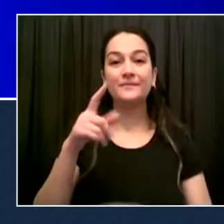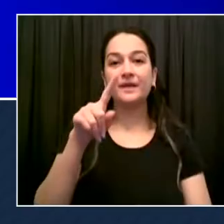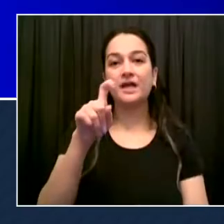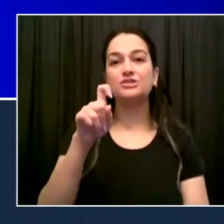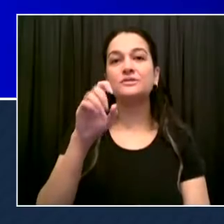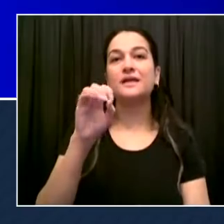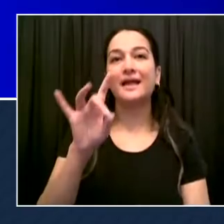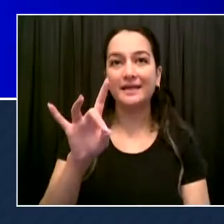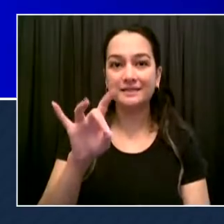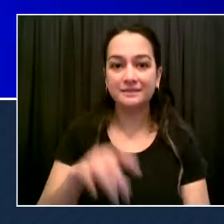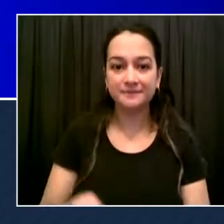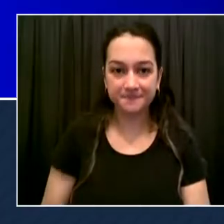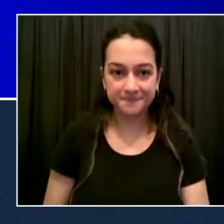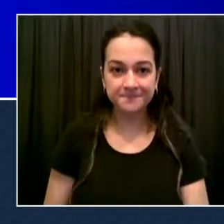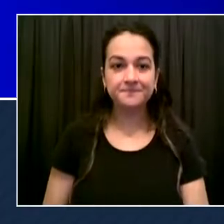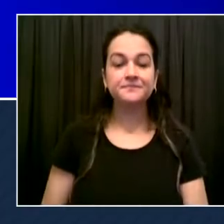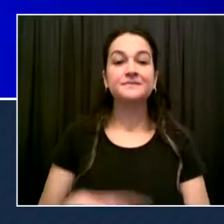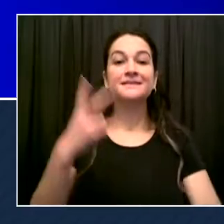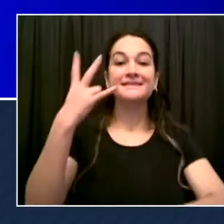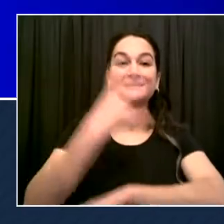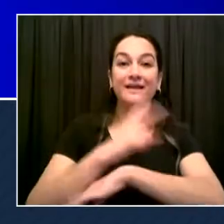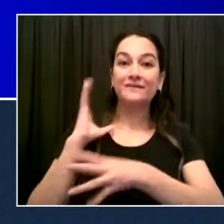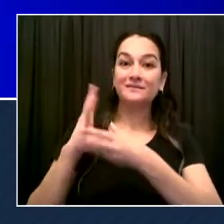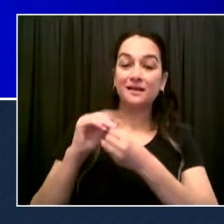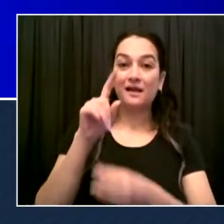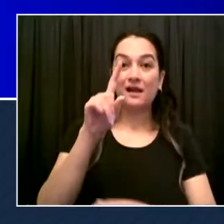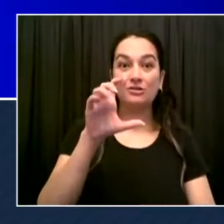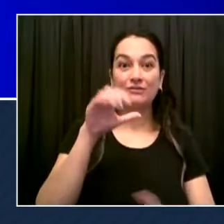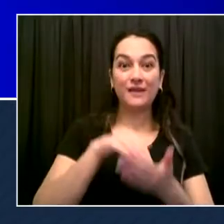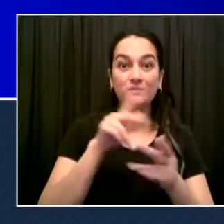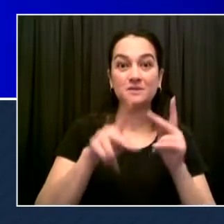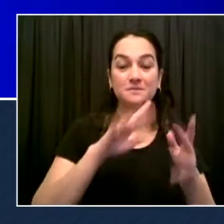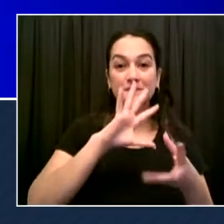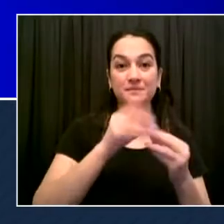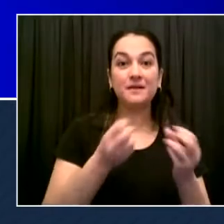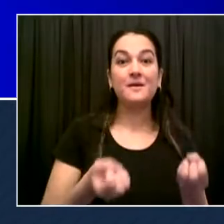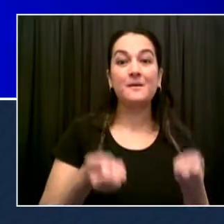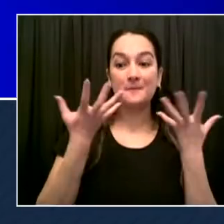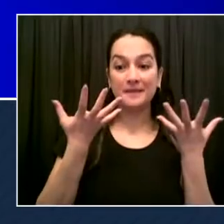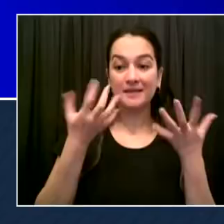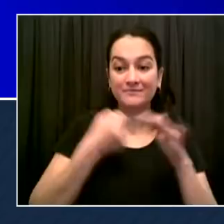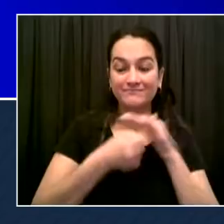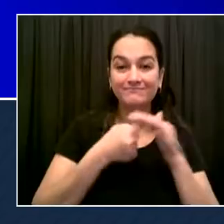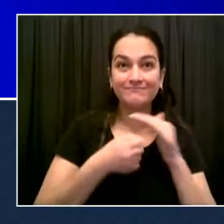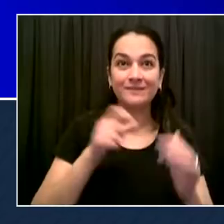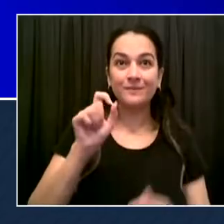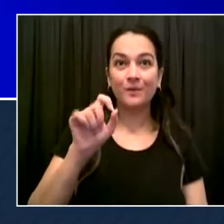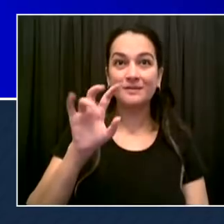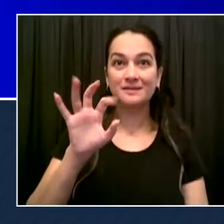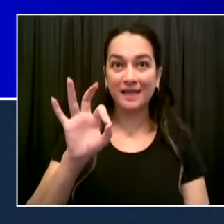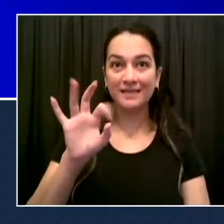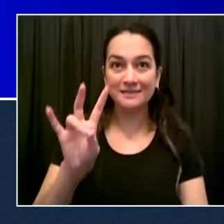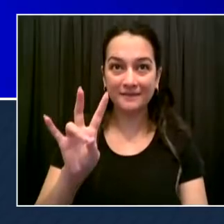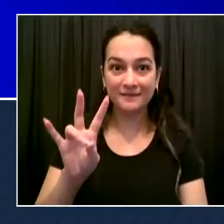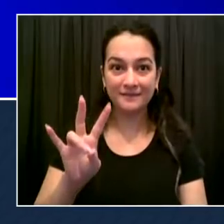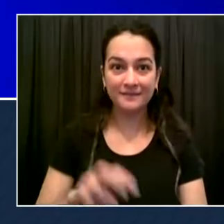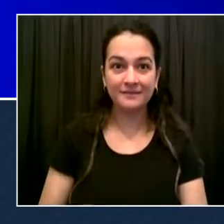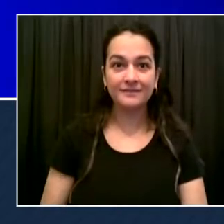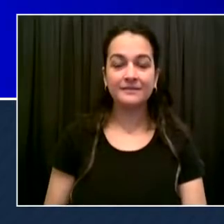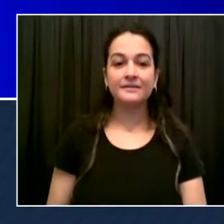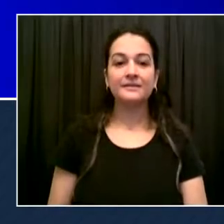Hospitalization rate per 100,000, 0.41. Number 2, new reported cases on a 7-day average. Today's